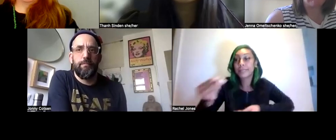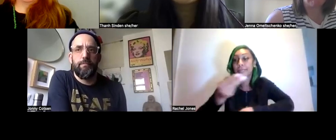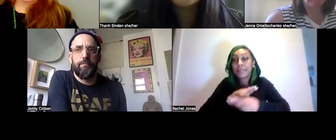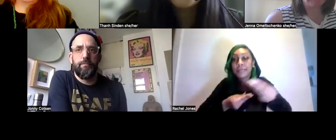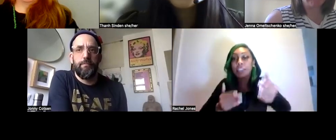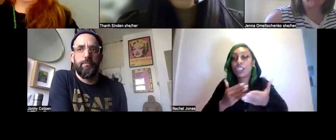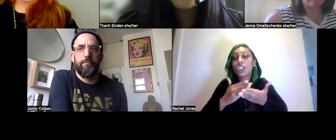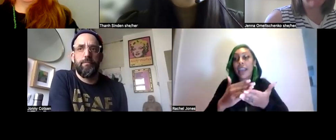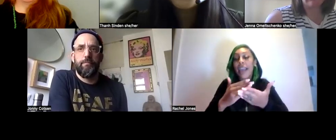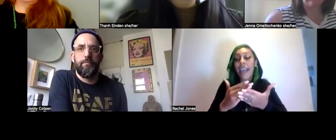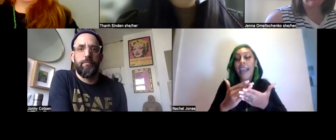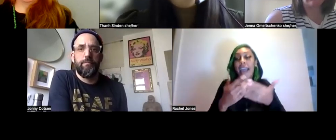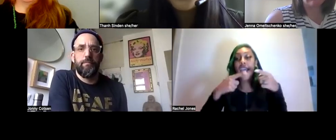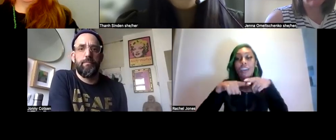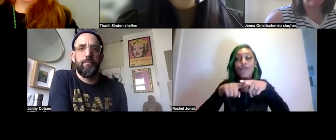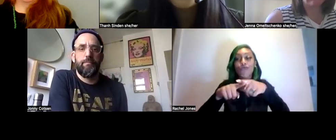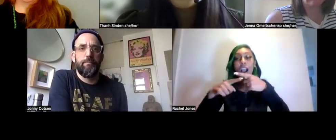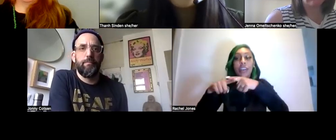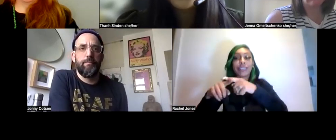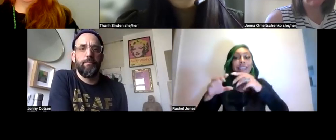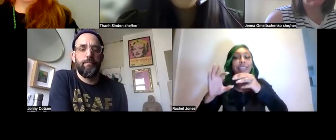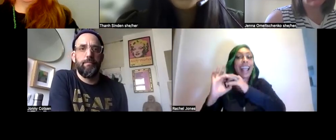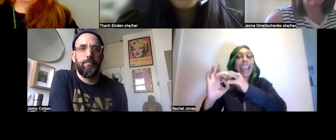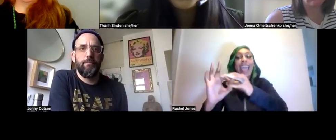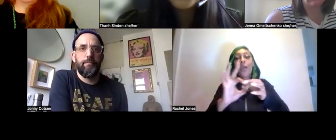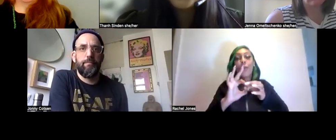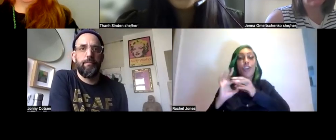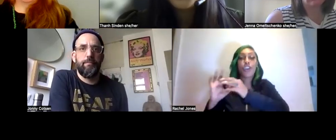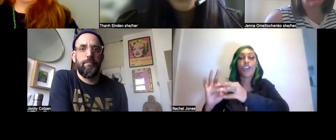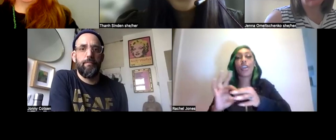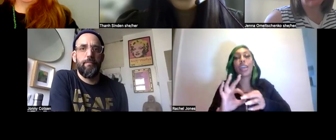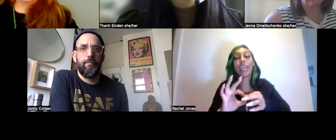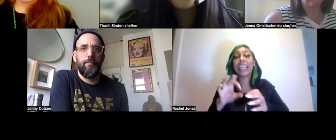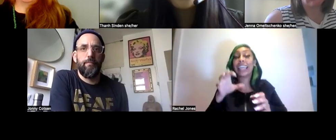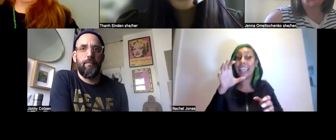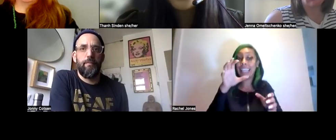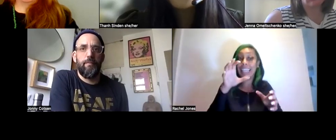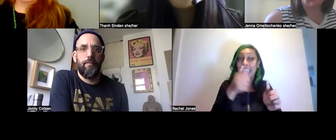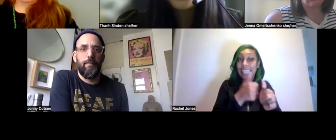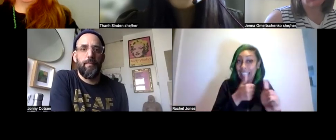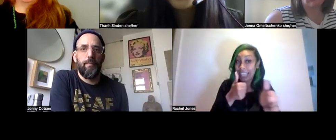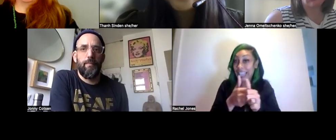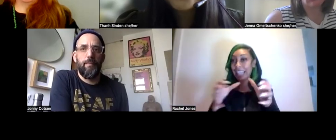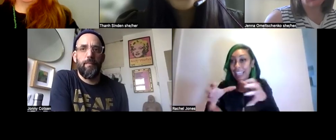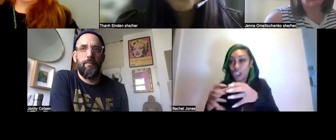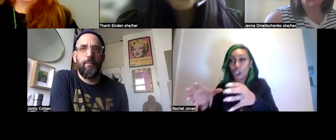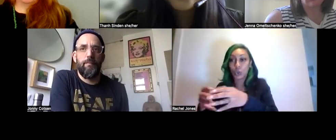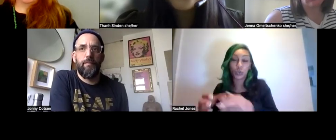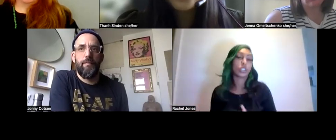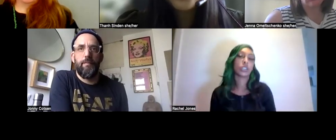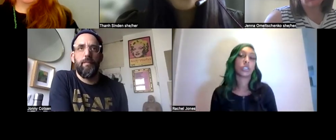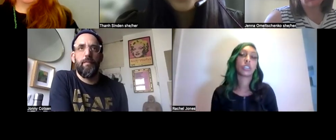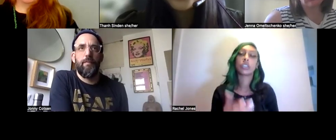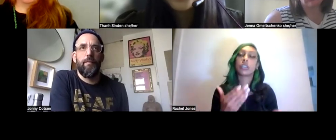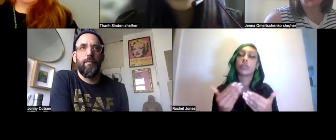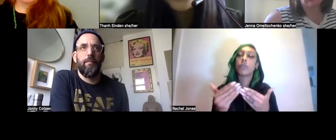think that across networks we can do that, as well as organizations and institutions being more transparent and sharing more